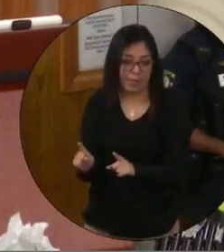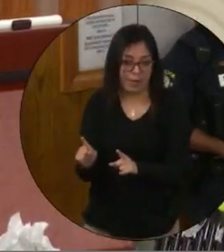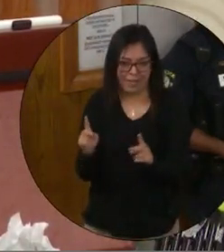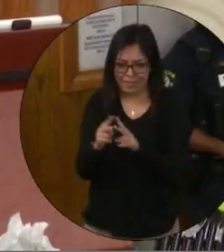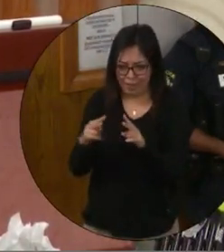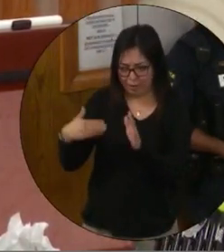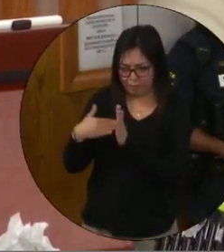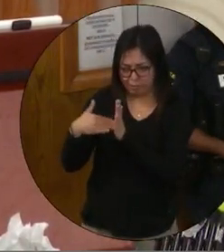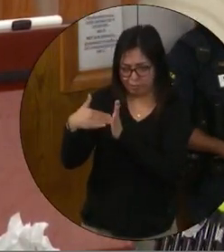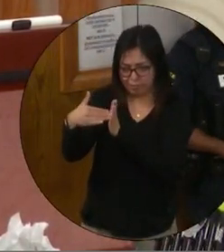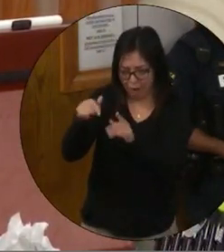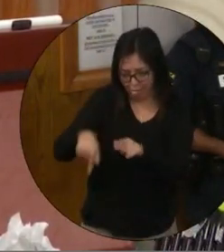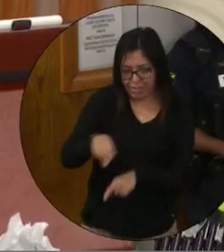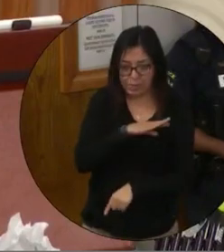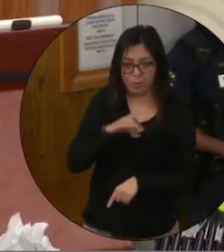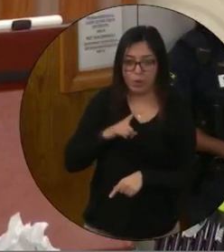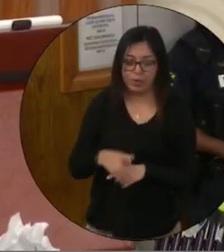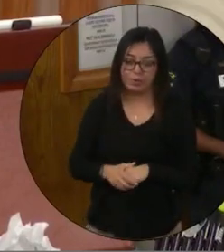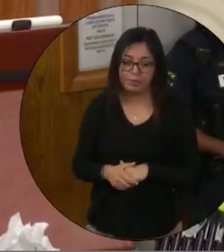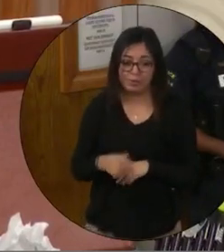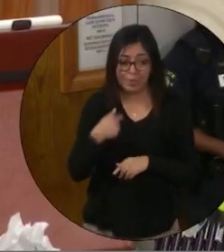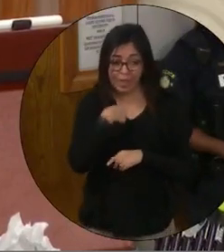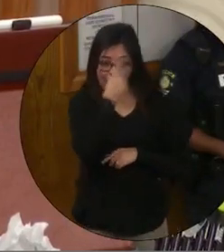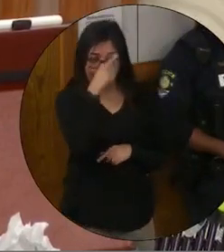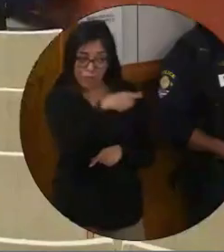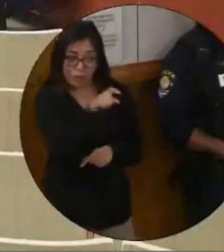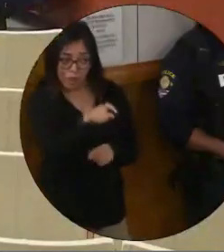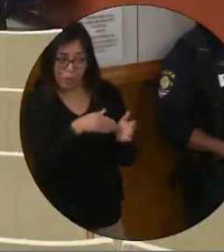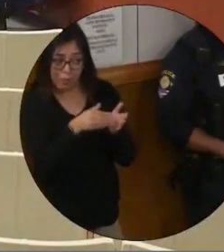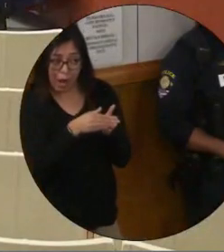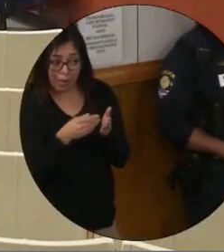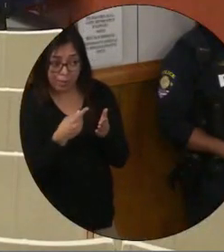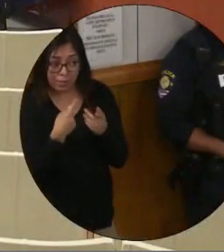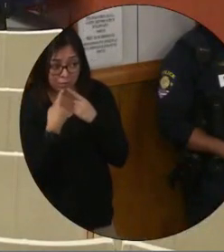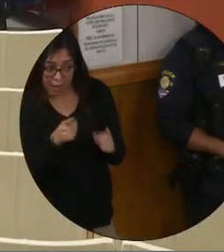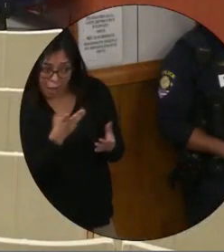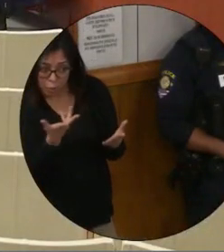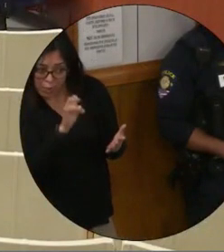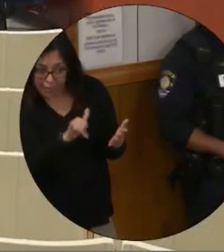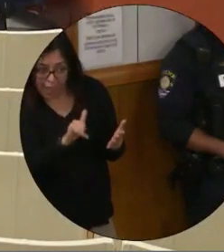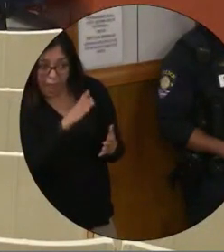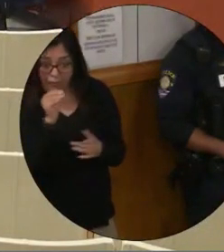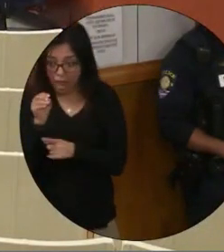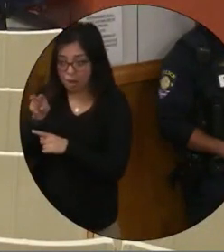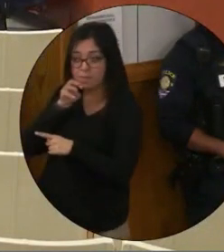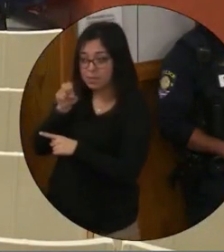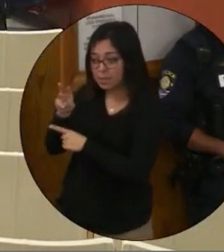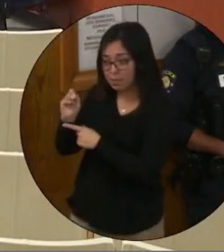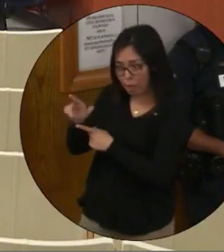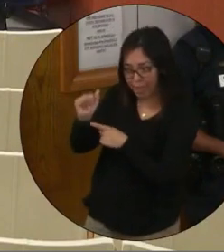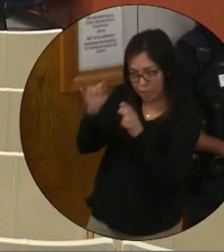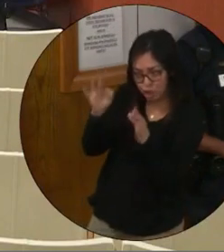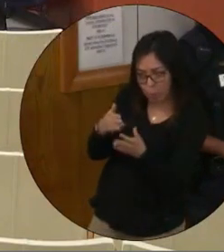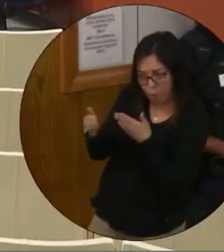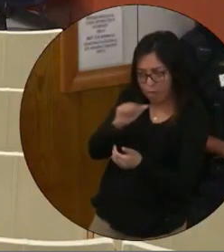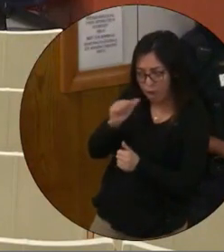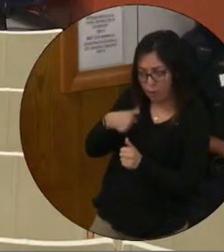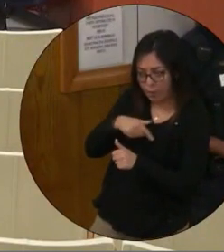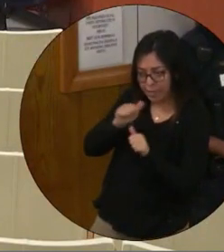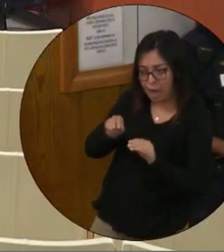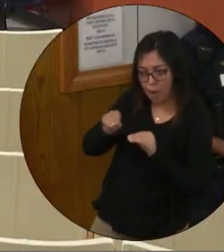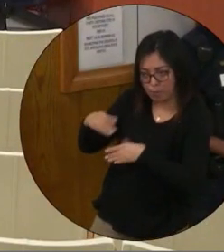very regularly on this board. I think that you should probably disclose what those are, and then Mary Ann Miller can determine whether or not we can move forward with